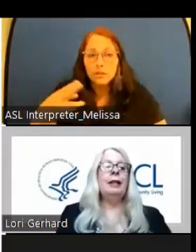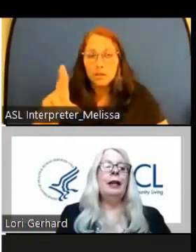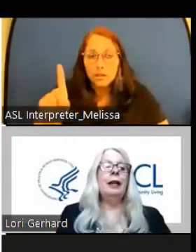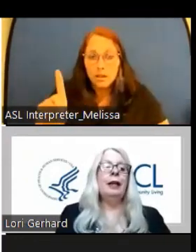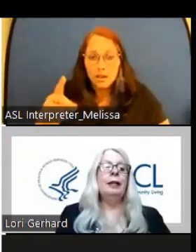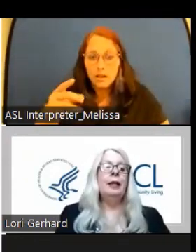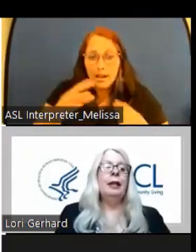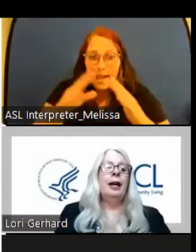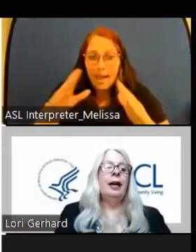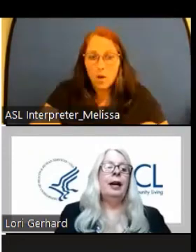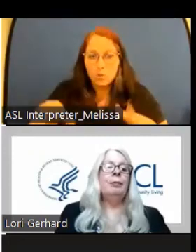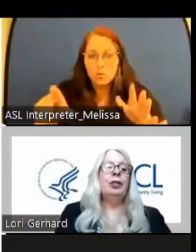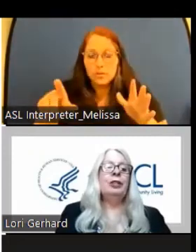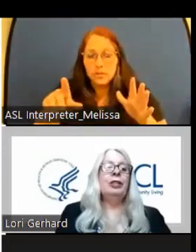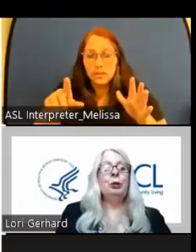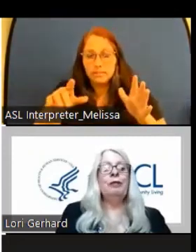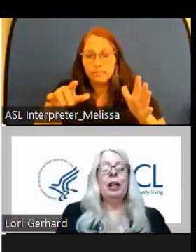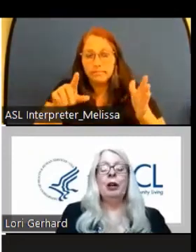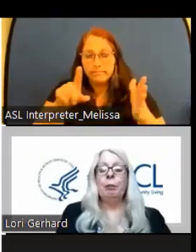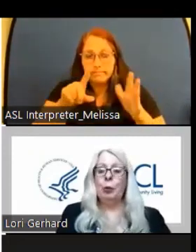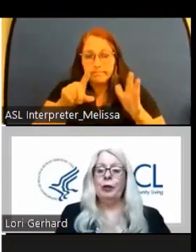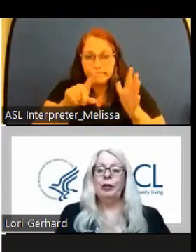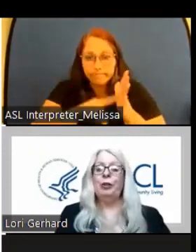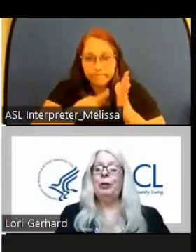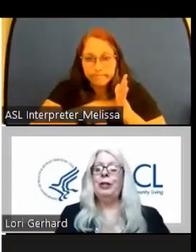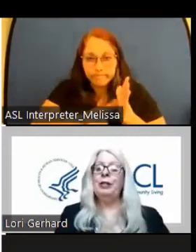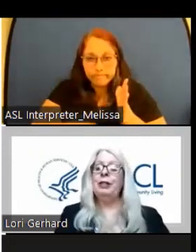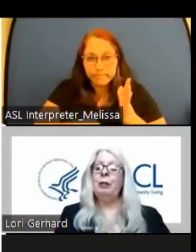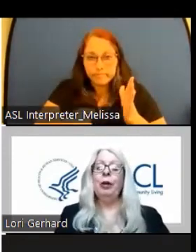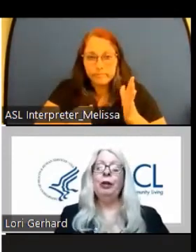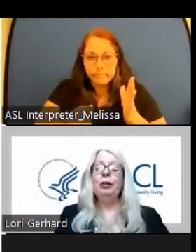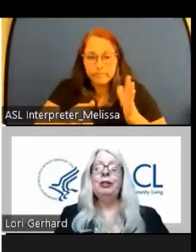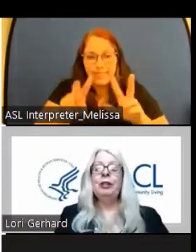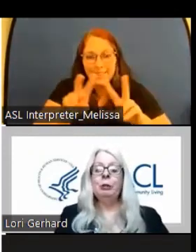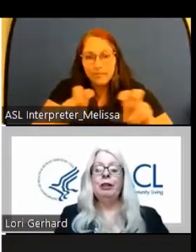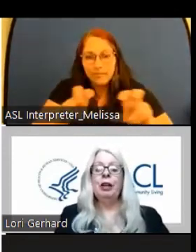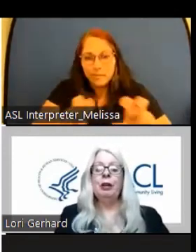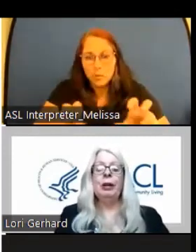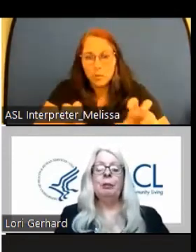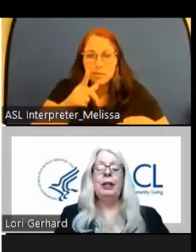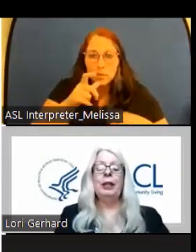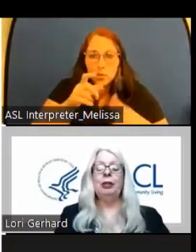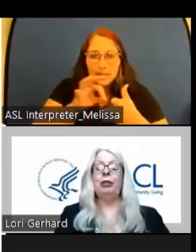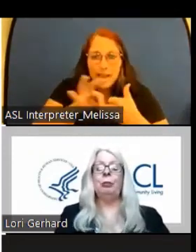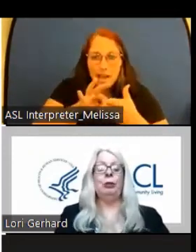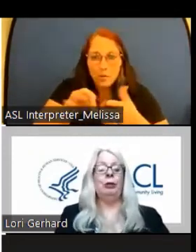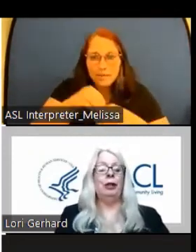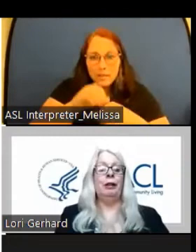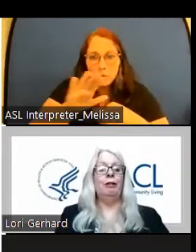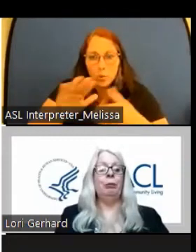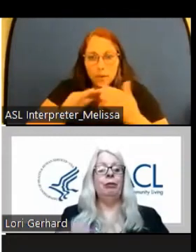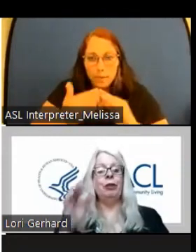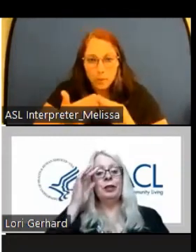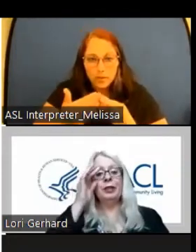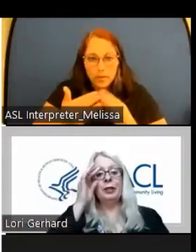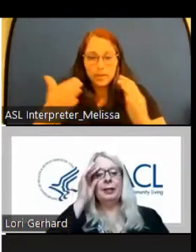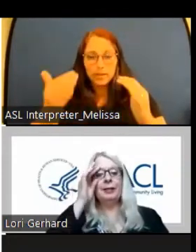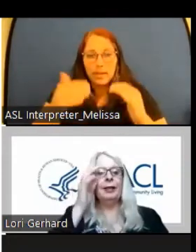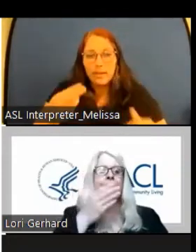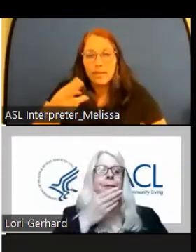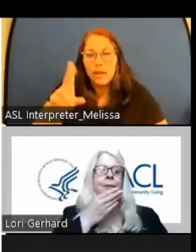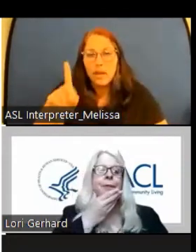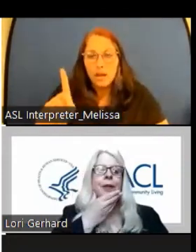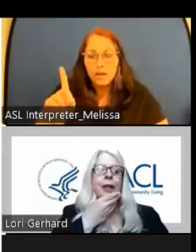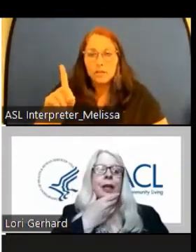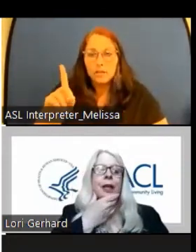then the HUD Continuum of Care board, so you can see where your continuum of care might be in your community. If we move on to the next